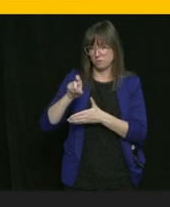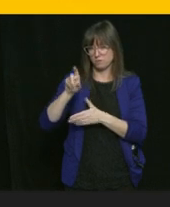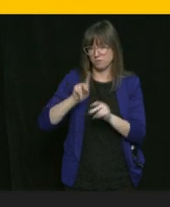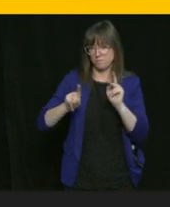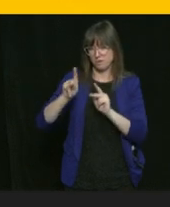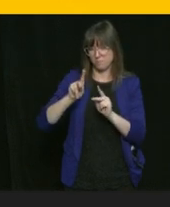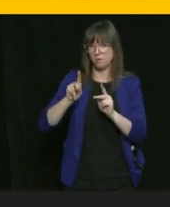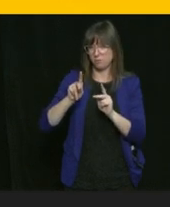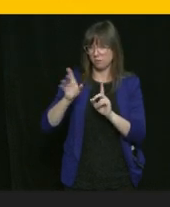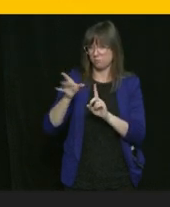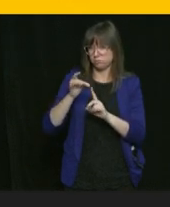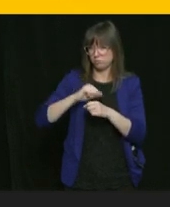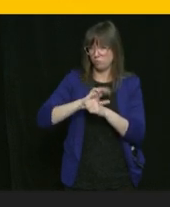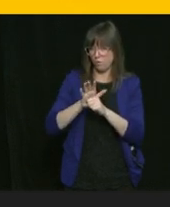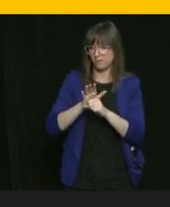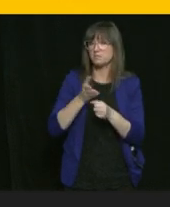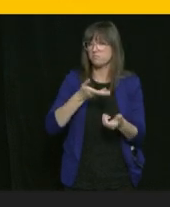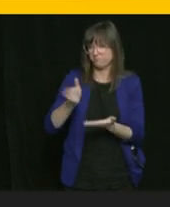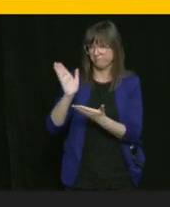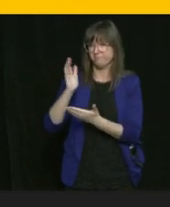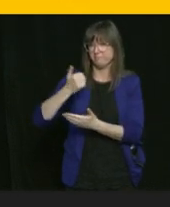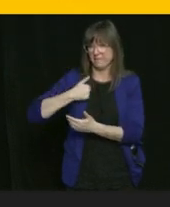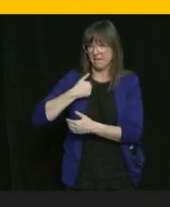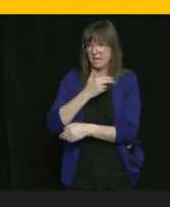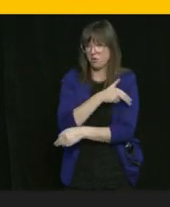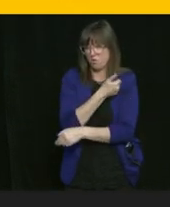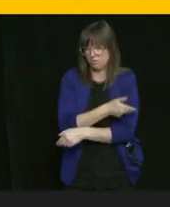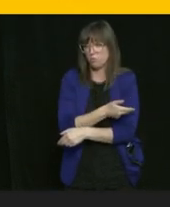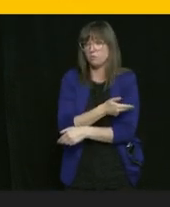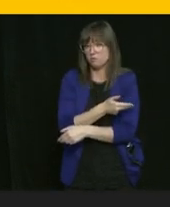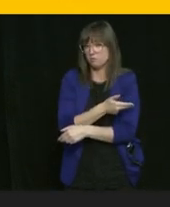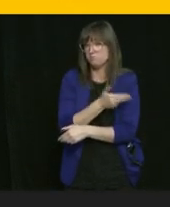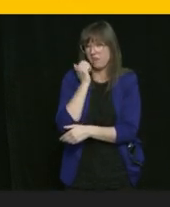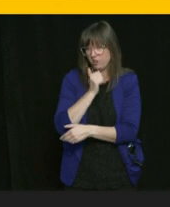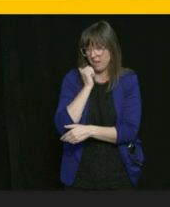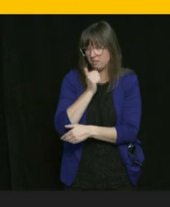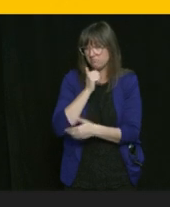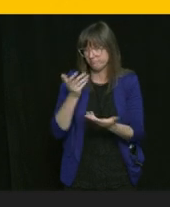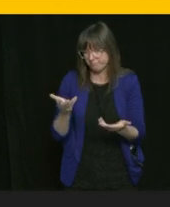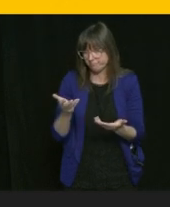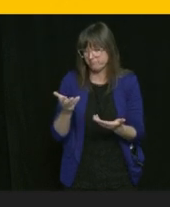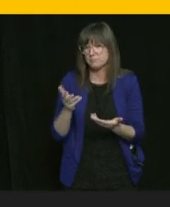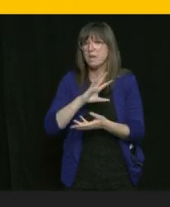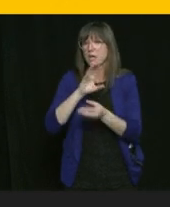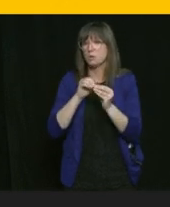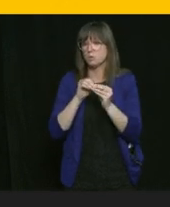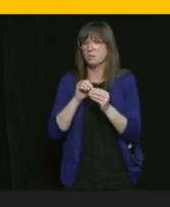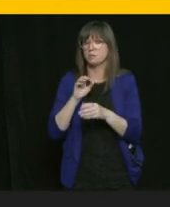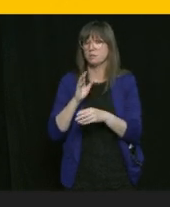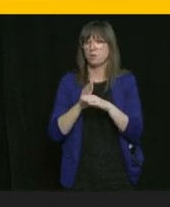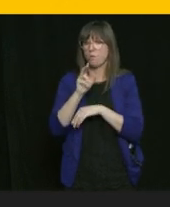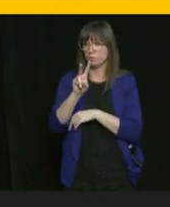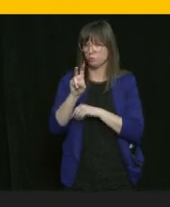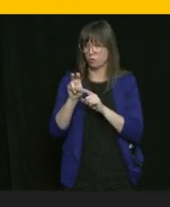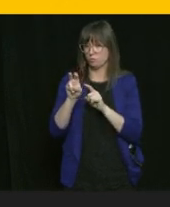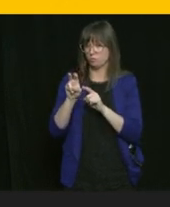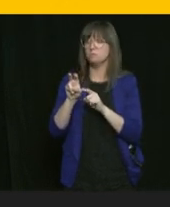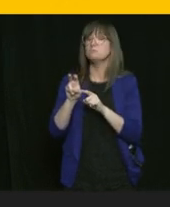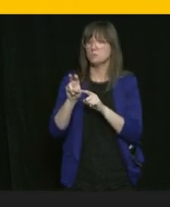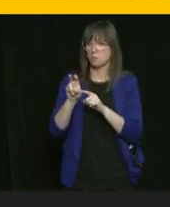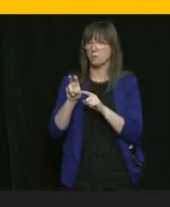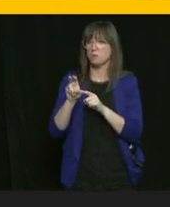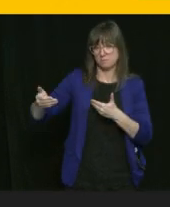with COVID-19 were being treated in Canadian hospitals on any given day, including over 200 of whom are being